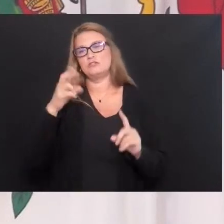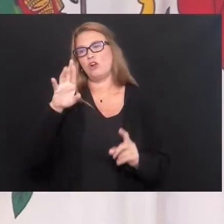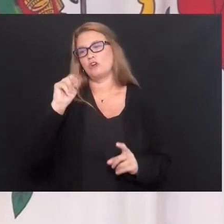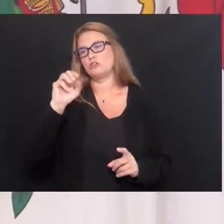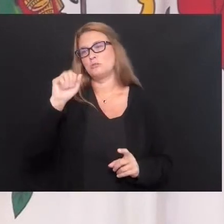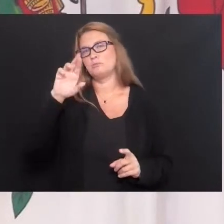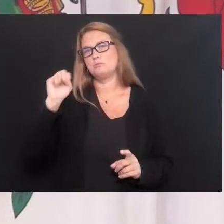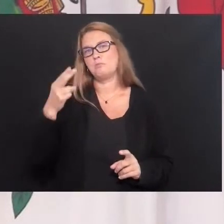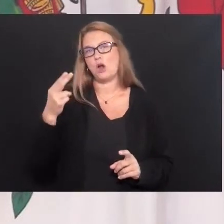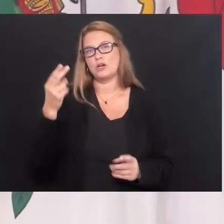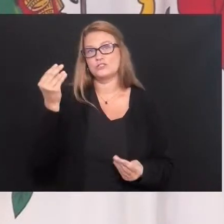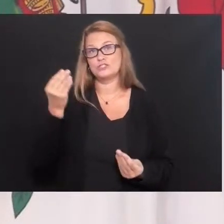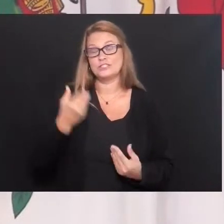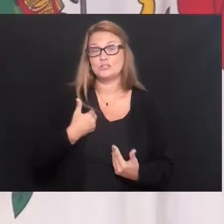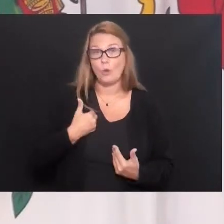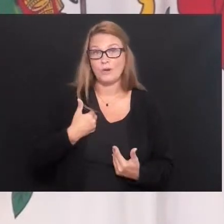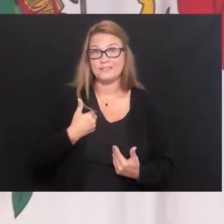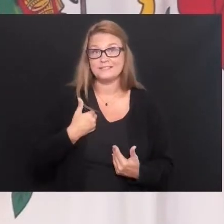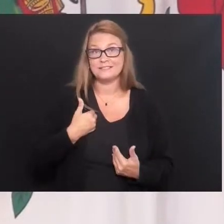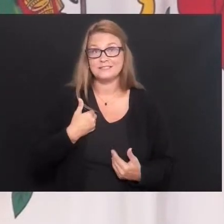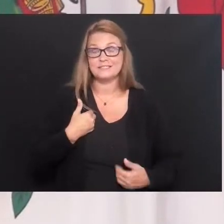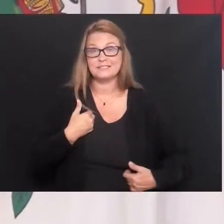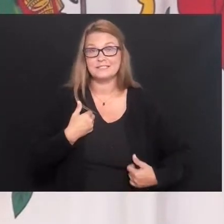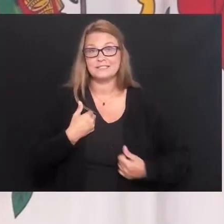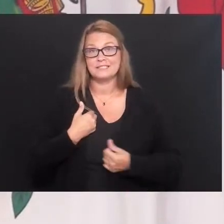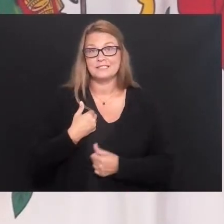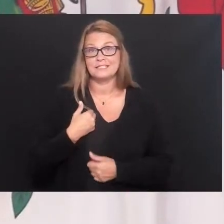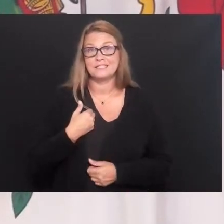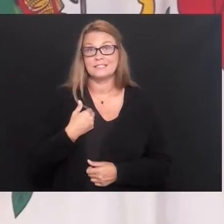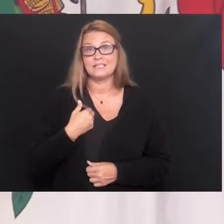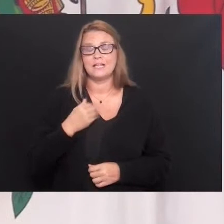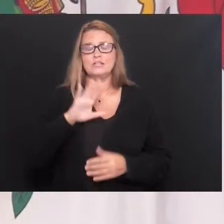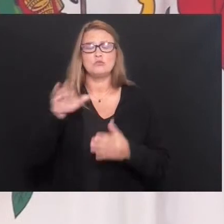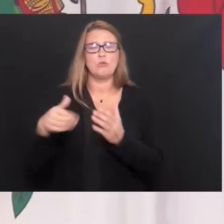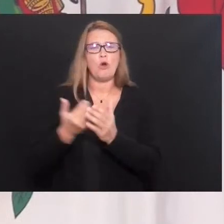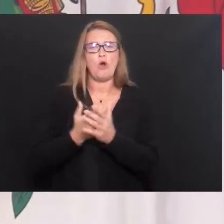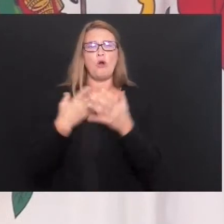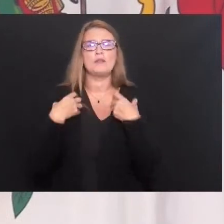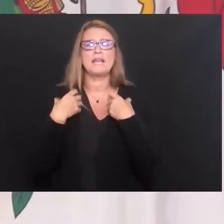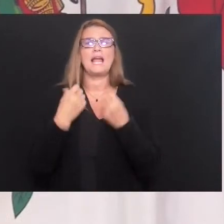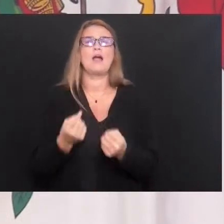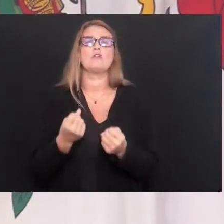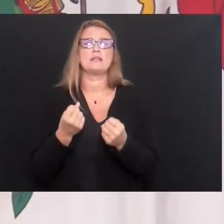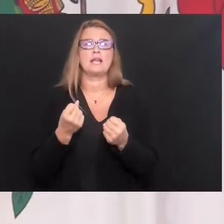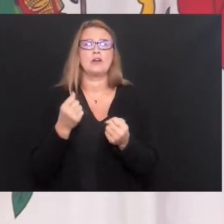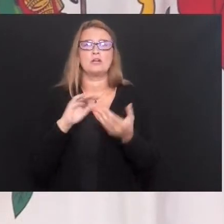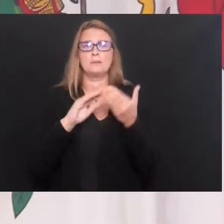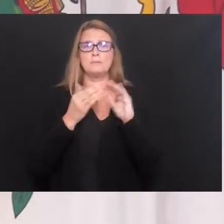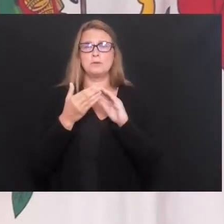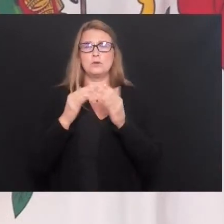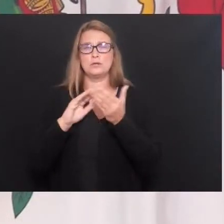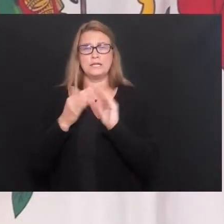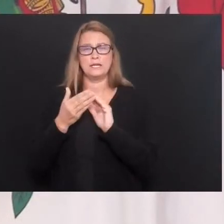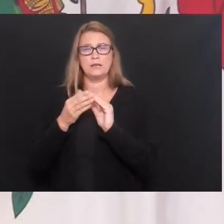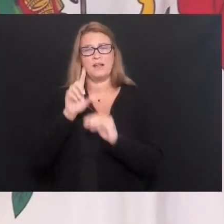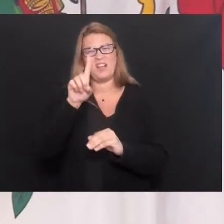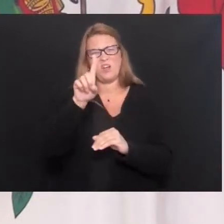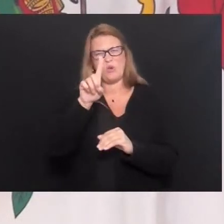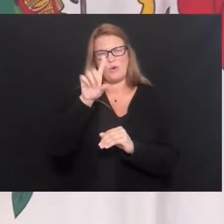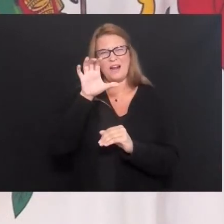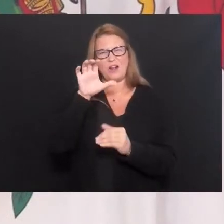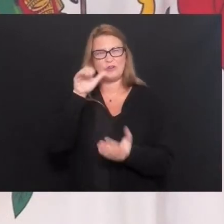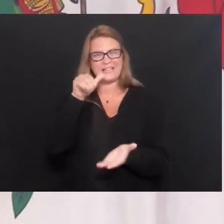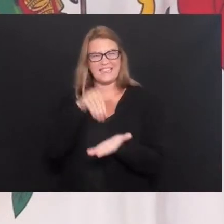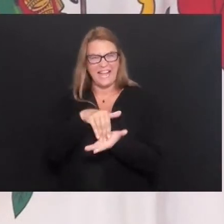Marsh just got through saying, and I appeal to all of the healthcare community, we've lost